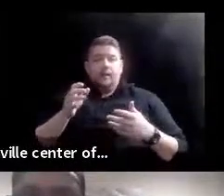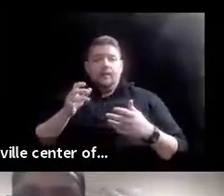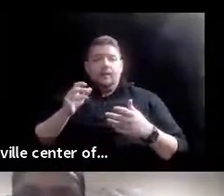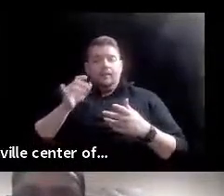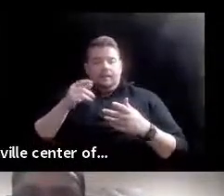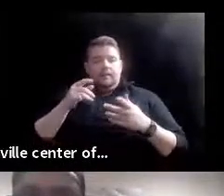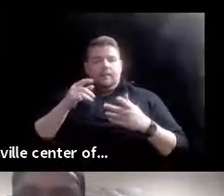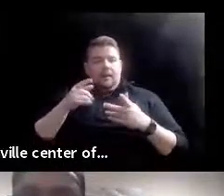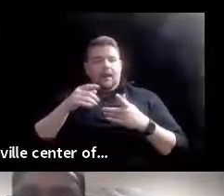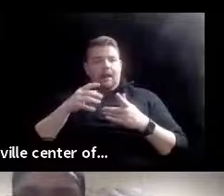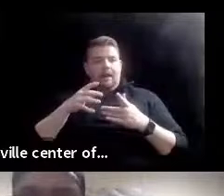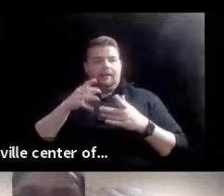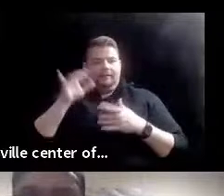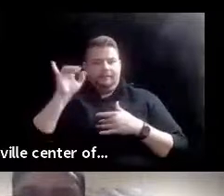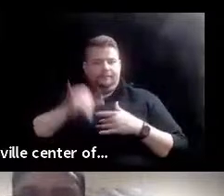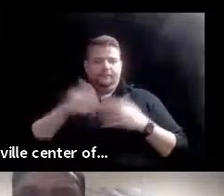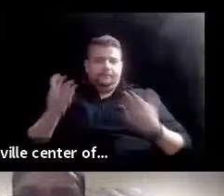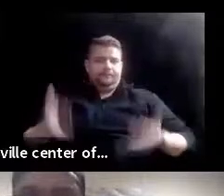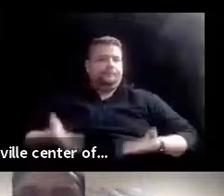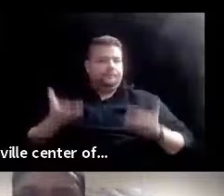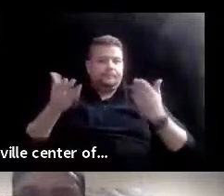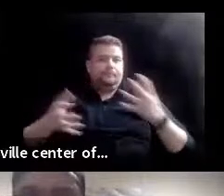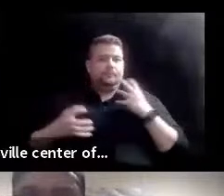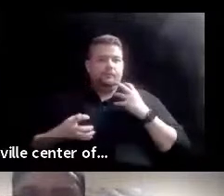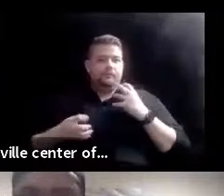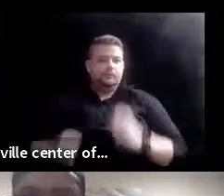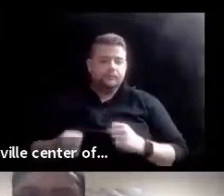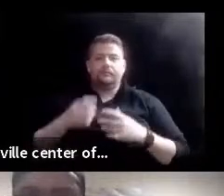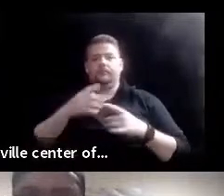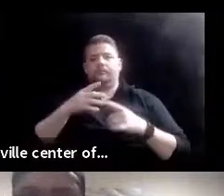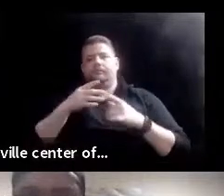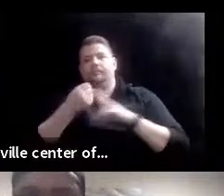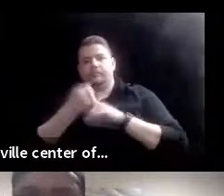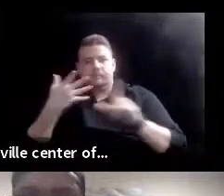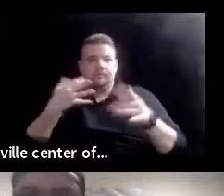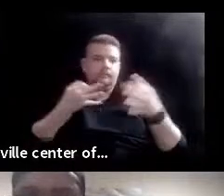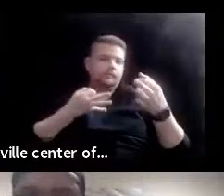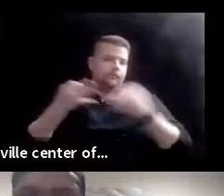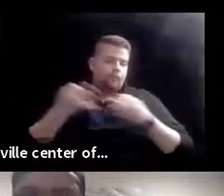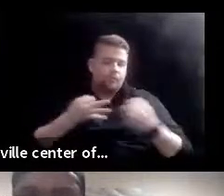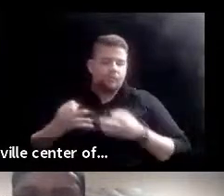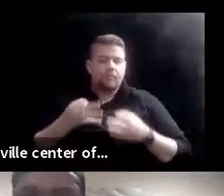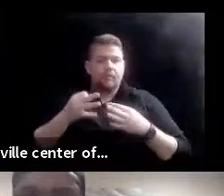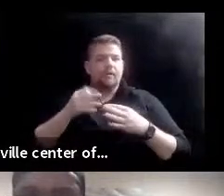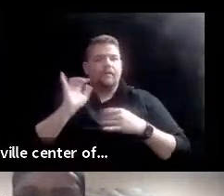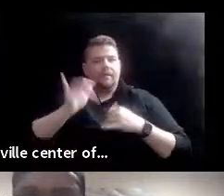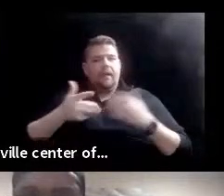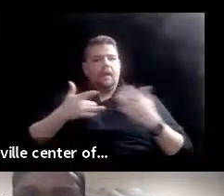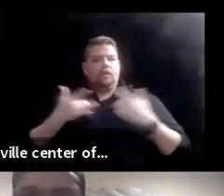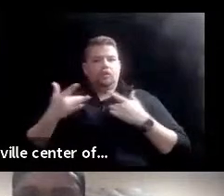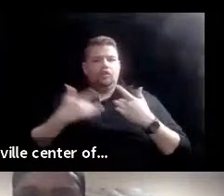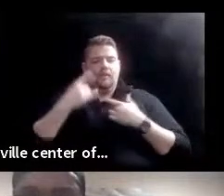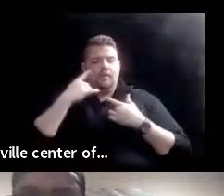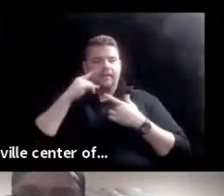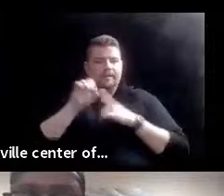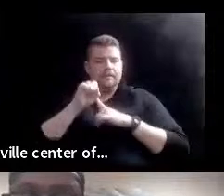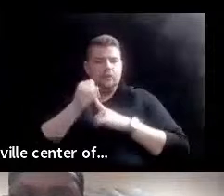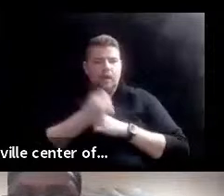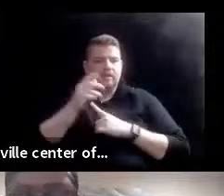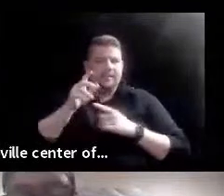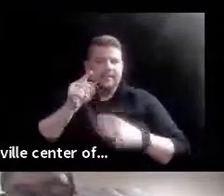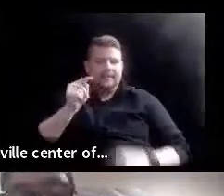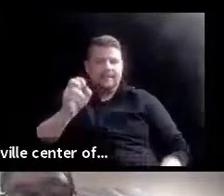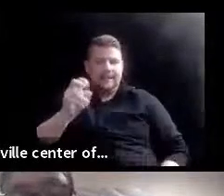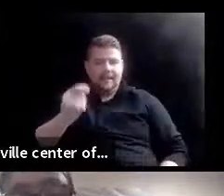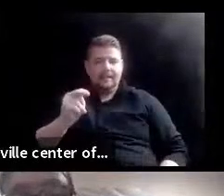of the recommendation and the kind of the description of the concern over the situation in Tennessee was, I